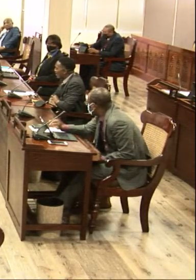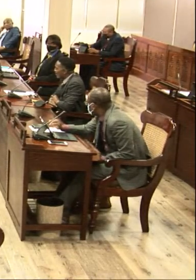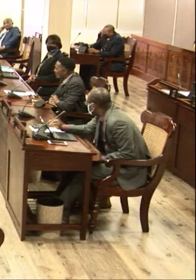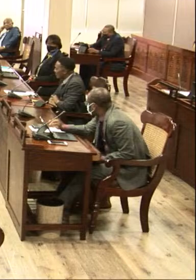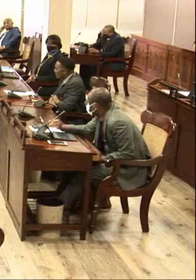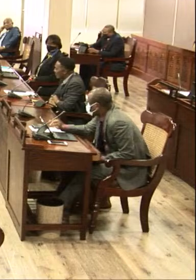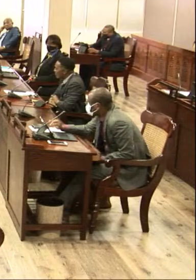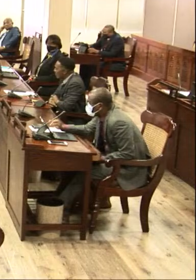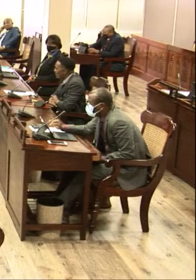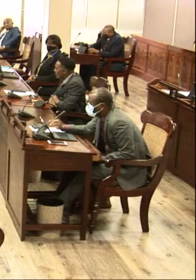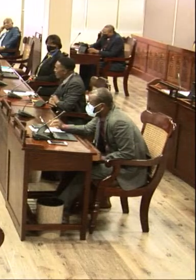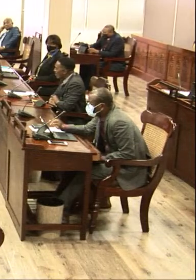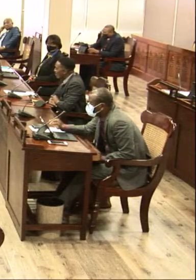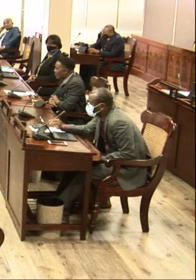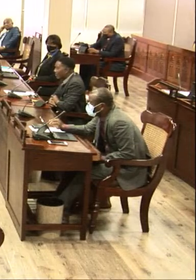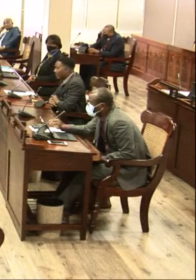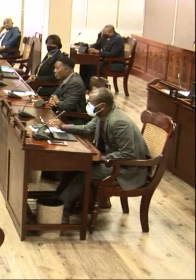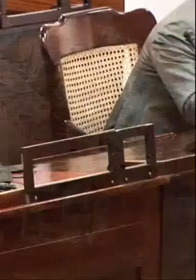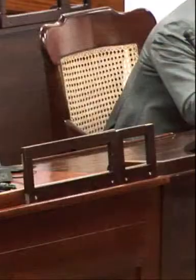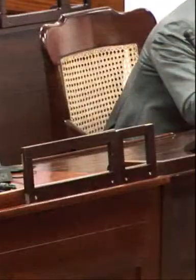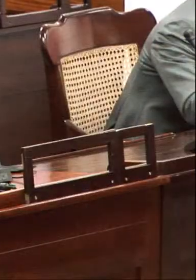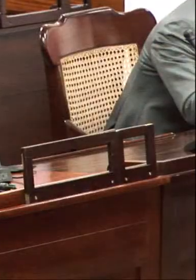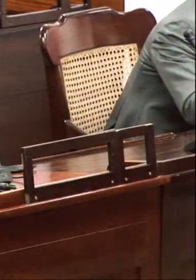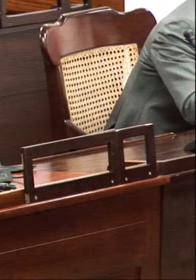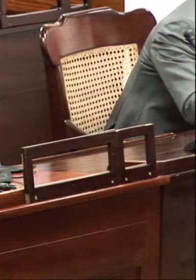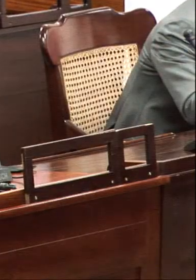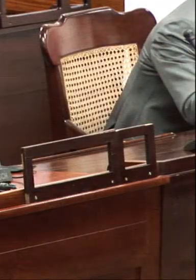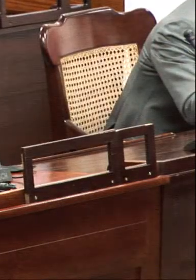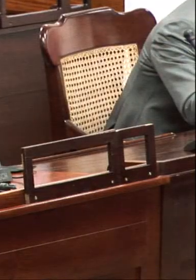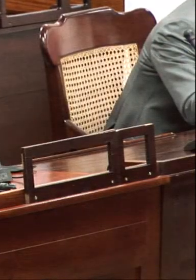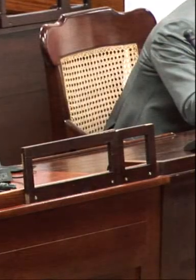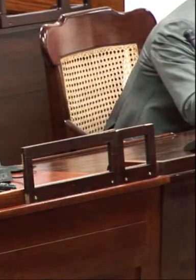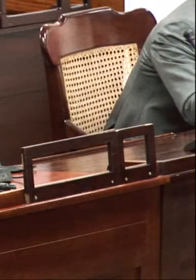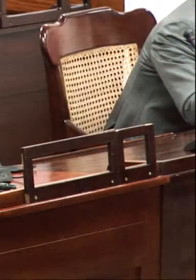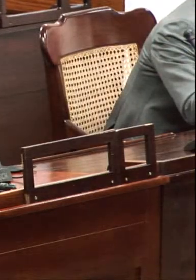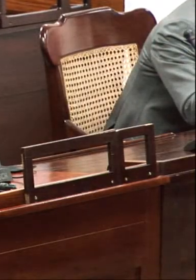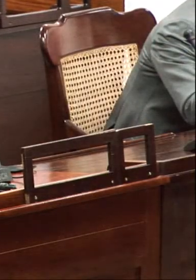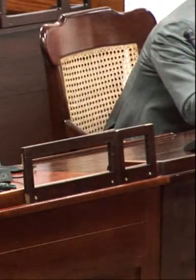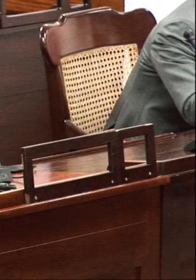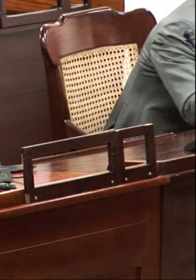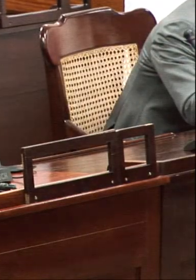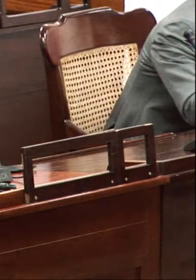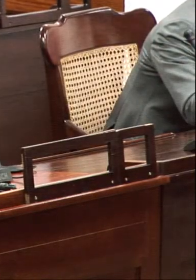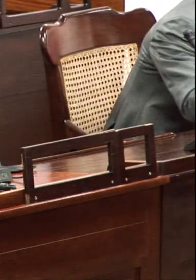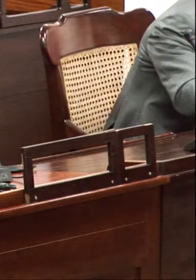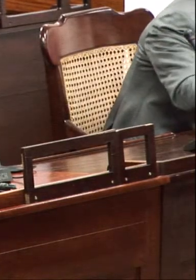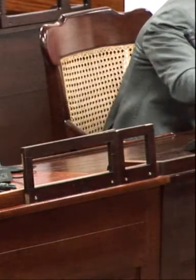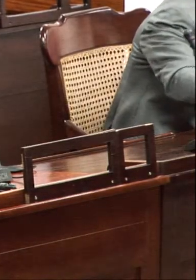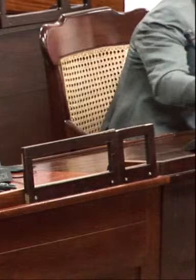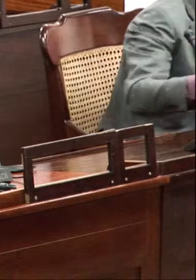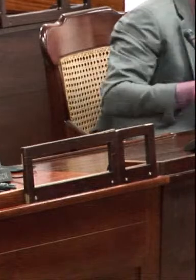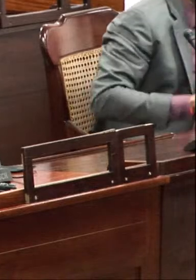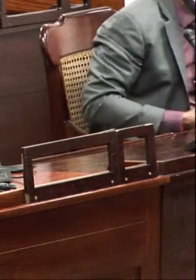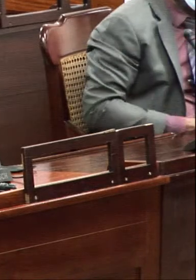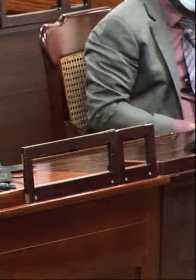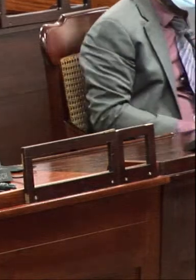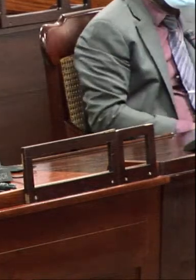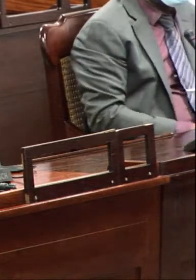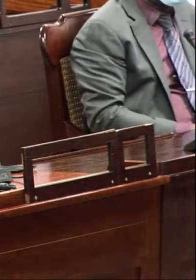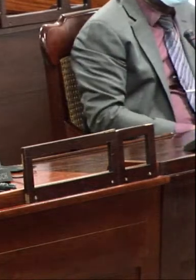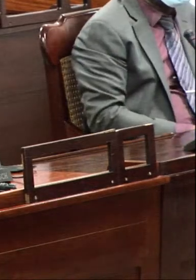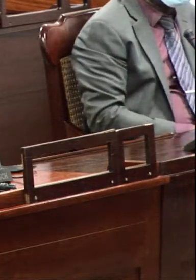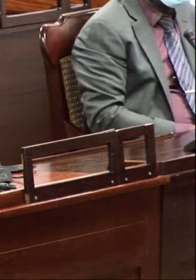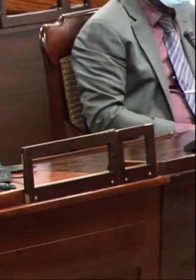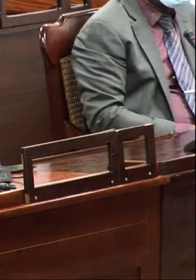all, let me congratulate you and thank you for working with unreserved energy, enterprise, and